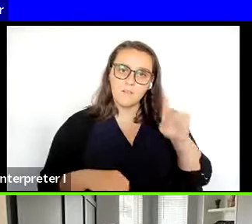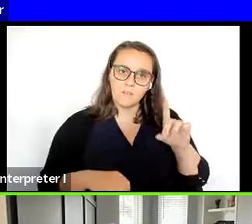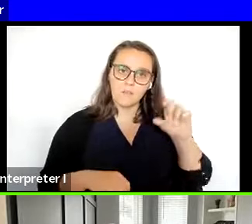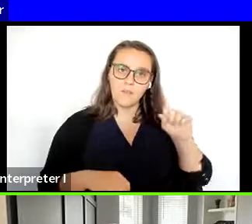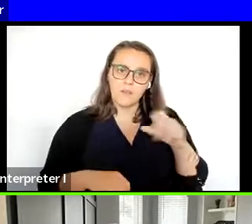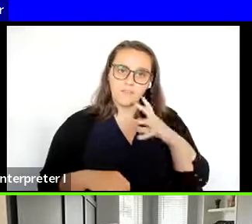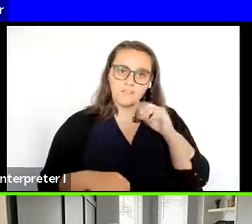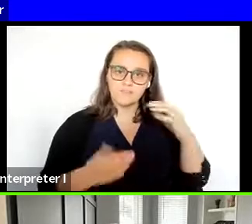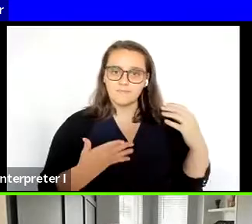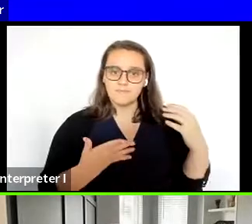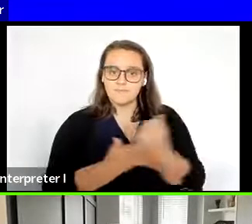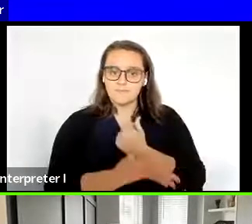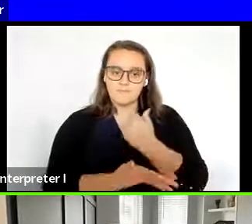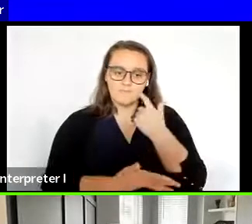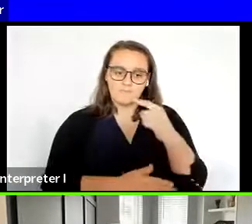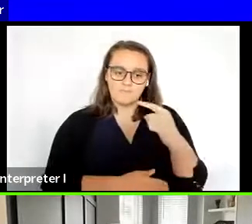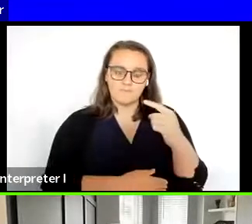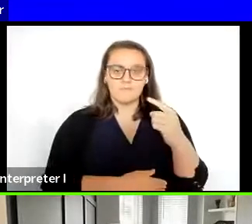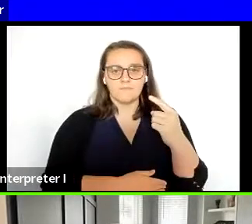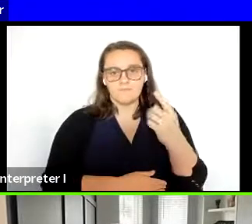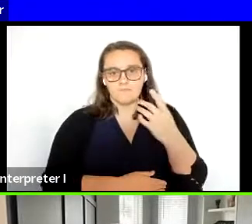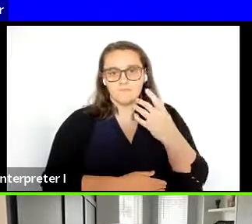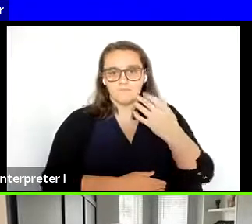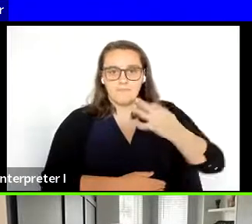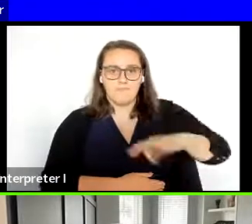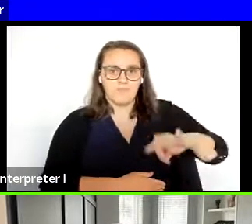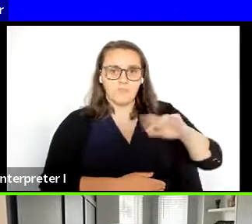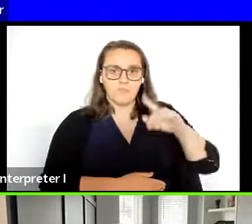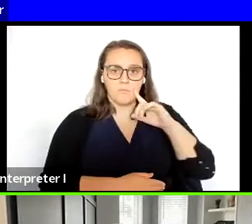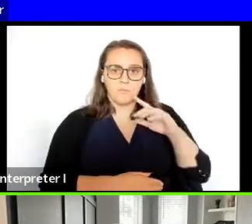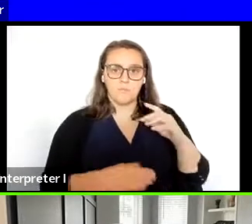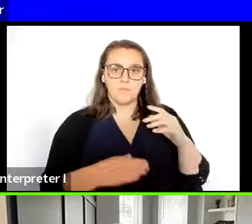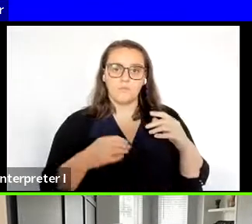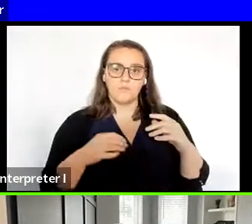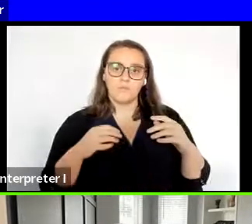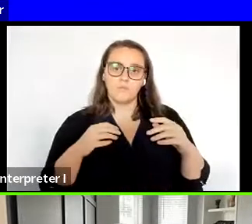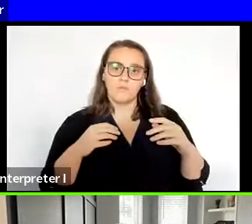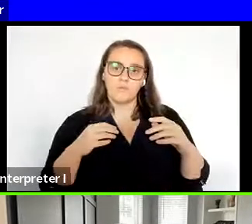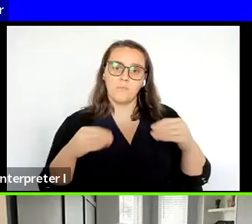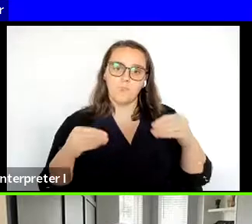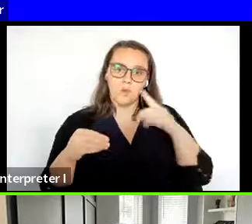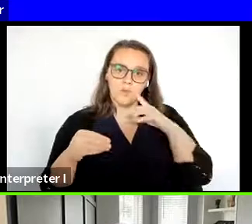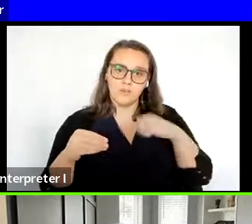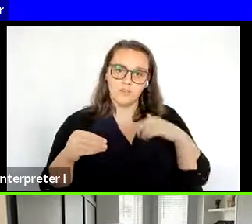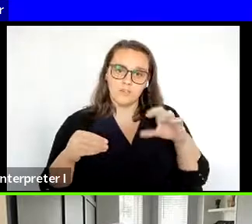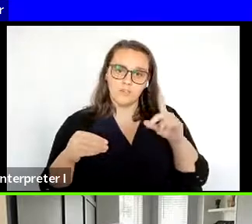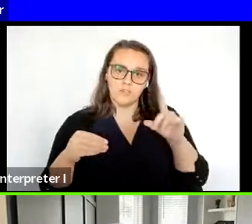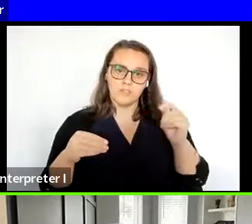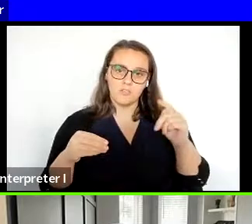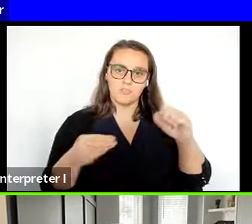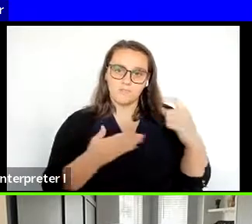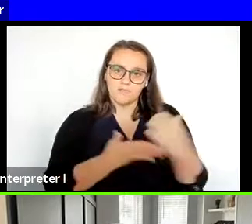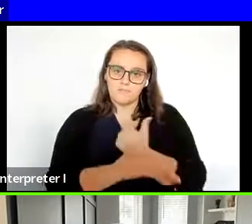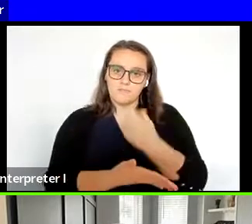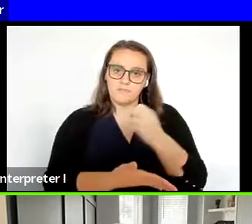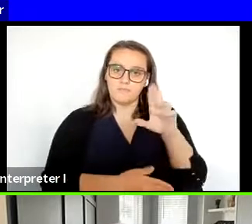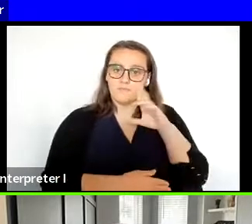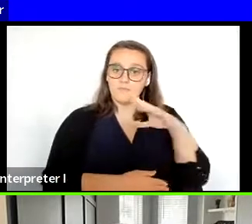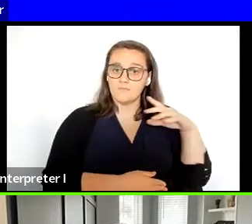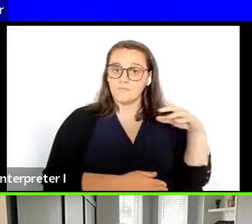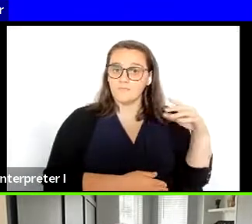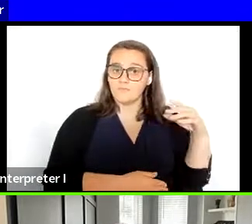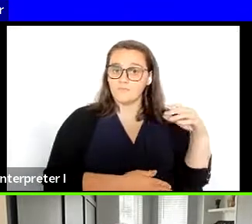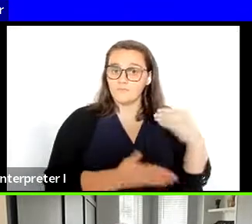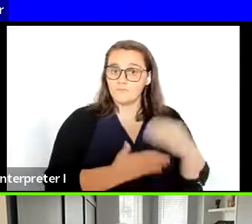advantage of favorable market conditions to provide funding for or to reimburse the district for funds already expended on fiscal